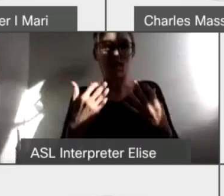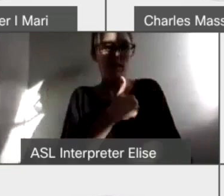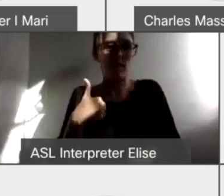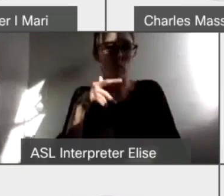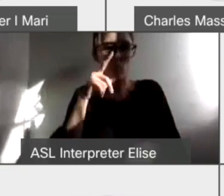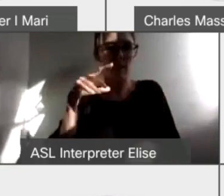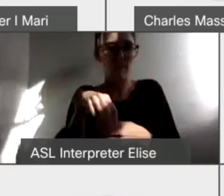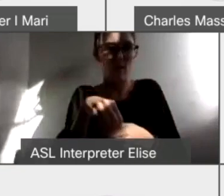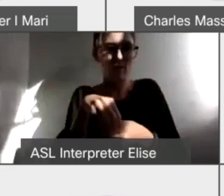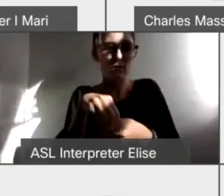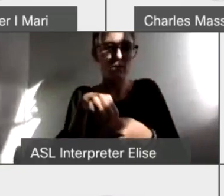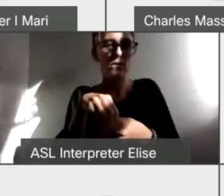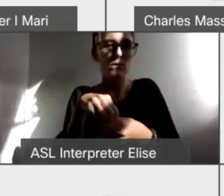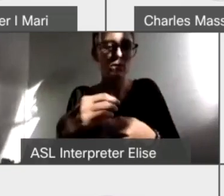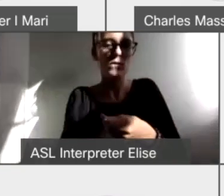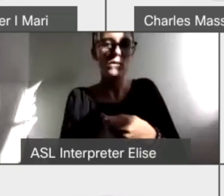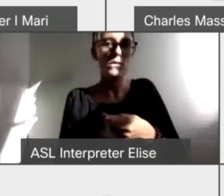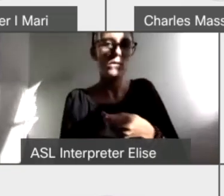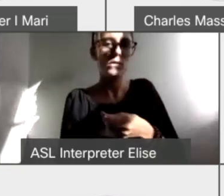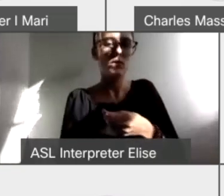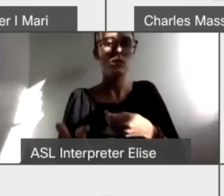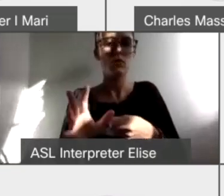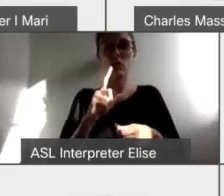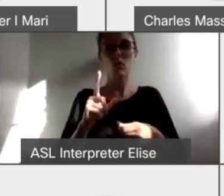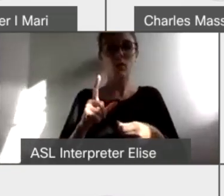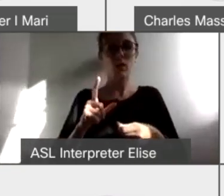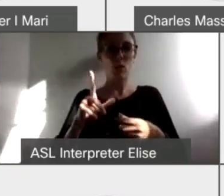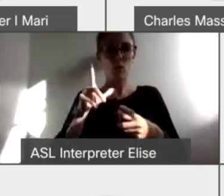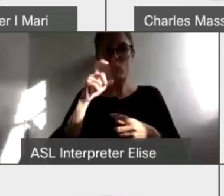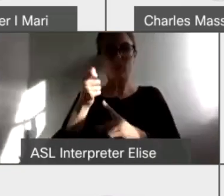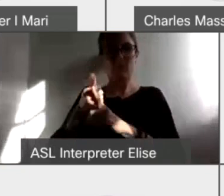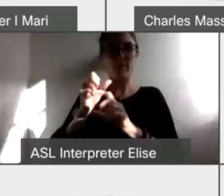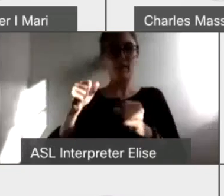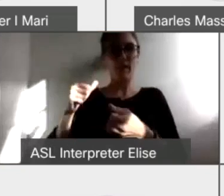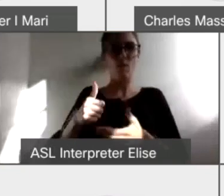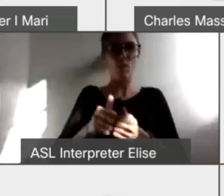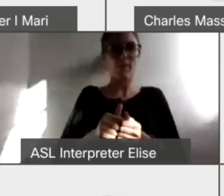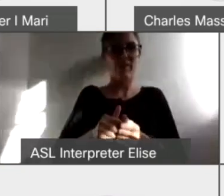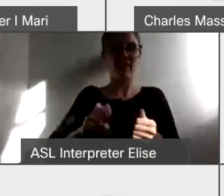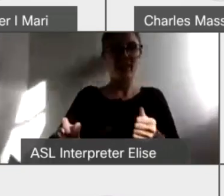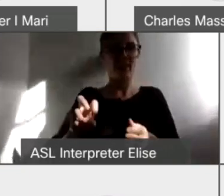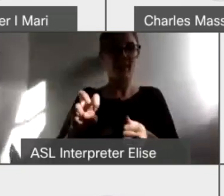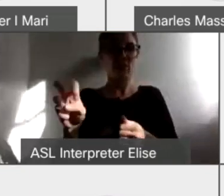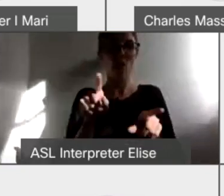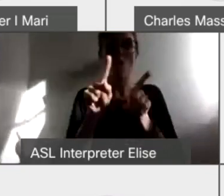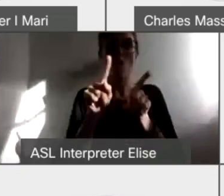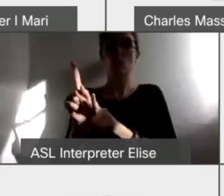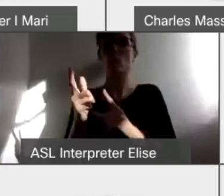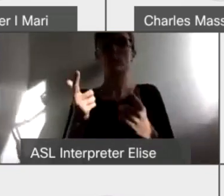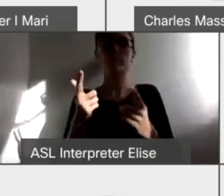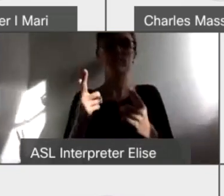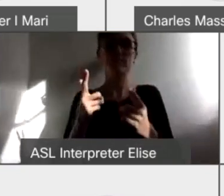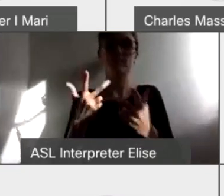involved, who can help, with the navigation. We're also looking at investments in our